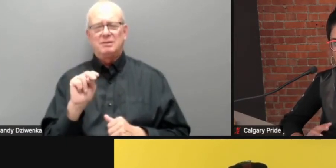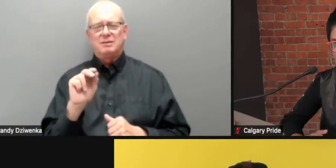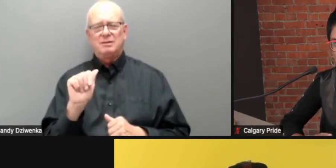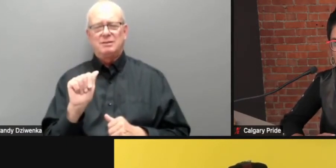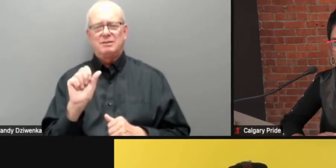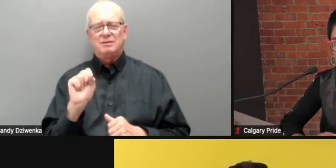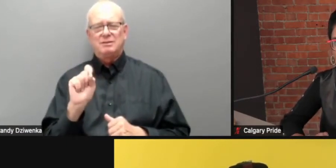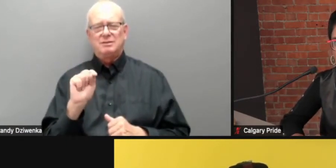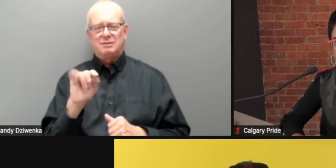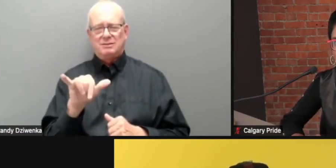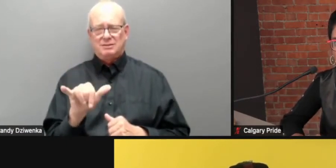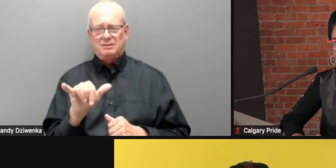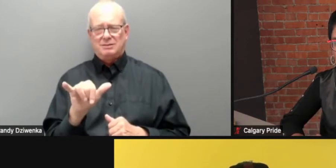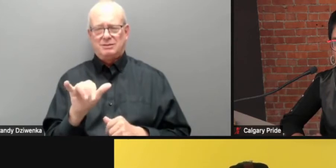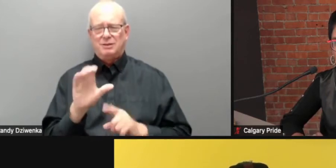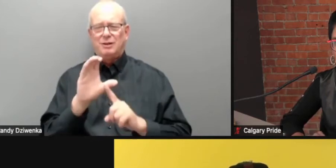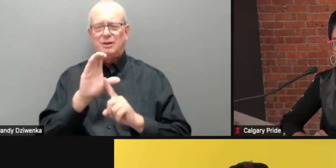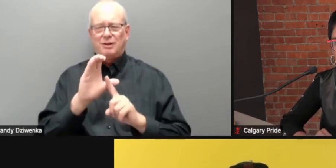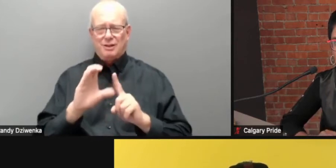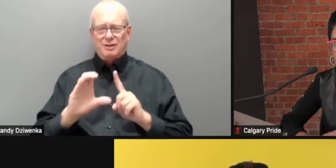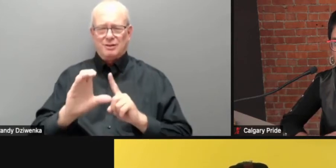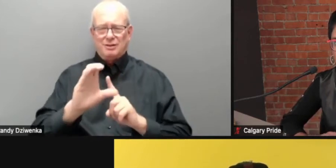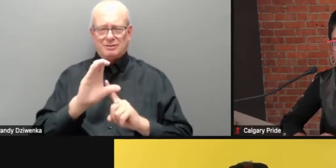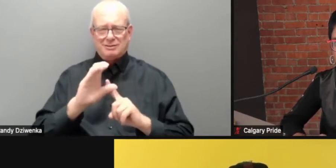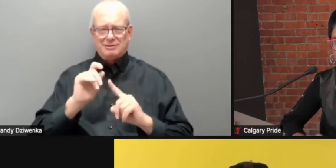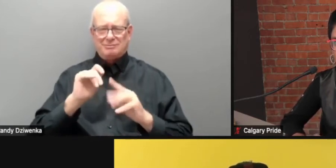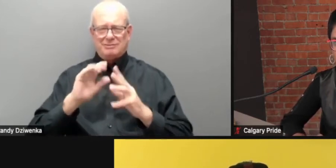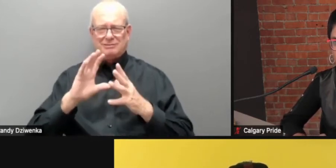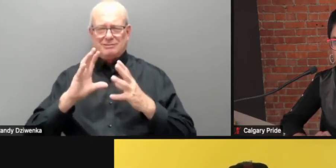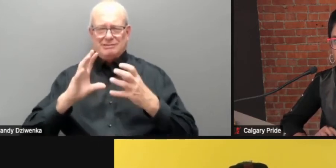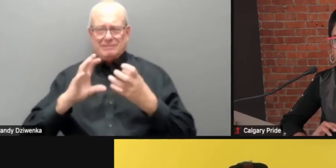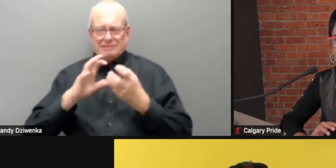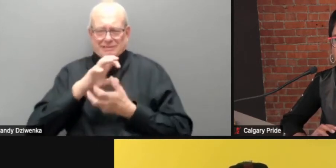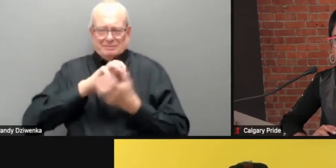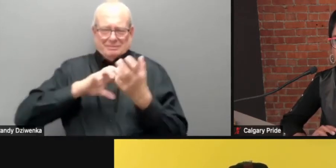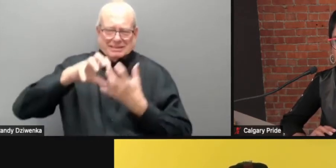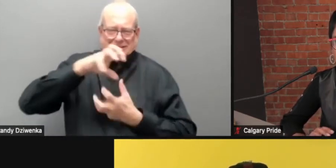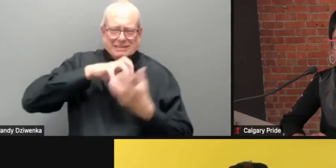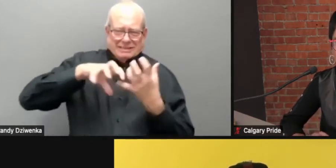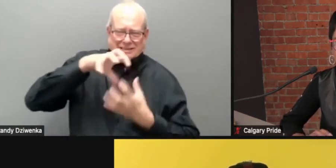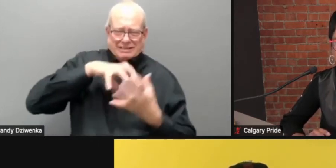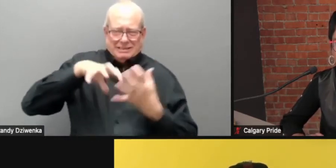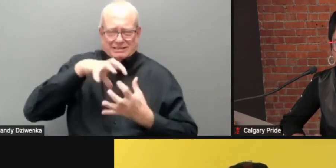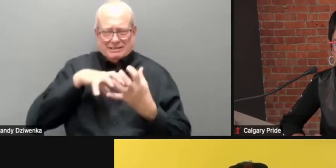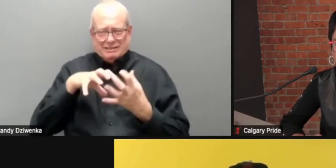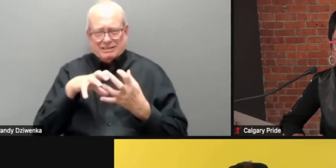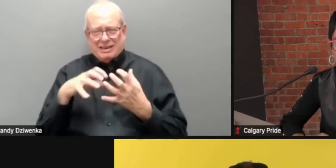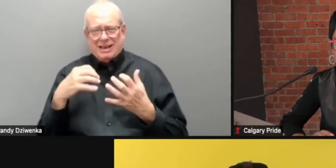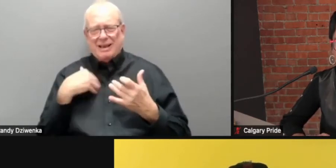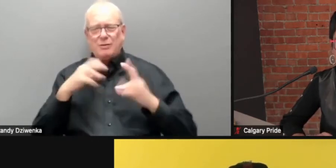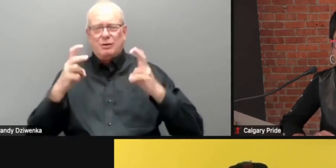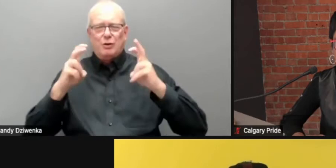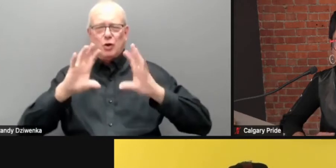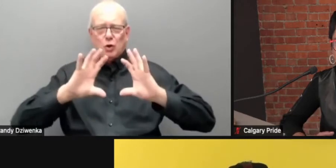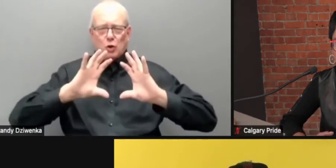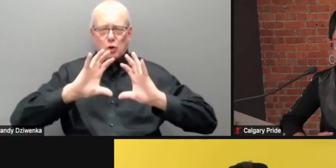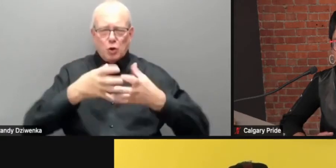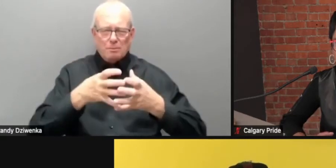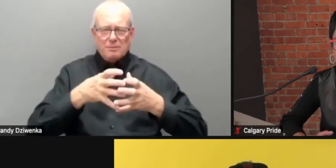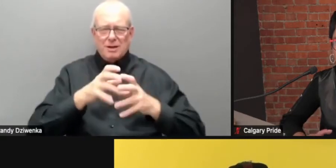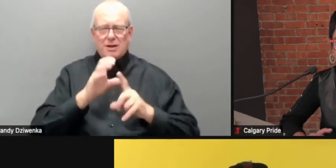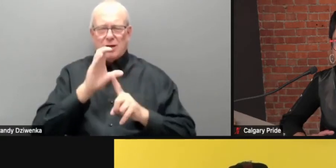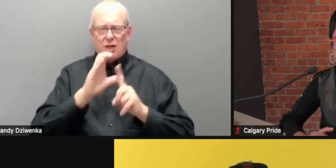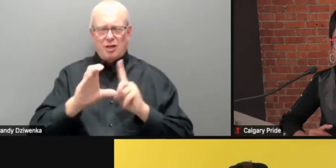There's almost a sense of, there's also a group culture. So when you feel like you don't belong, there's almost a sense